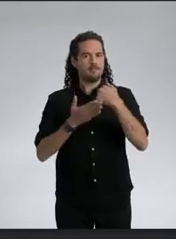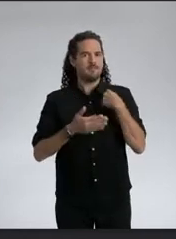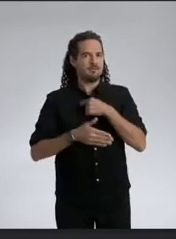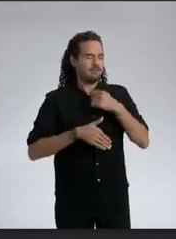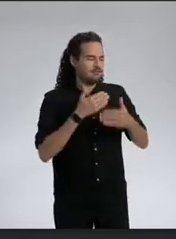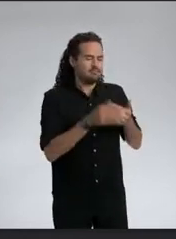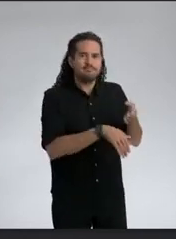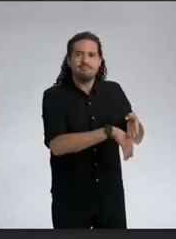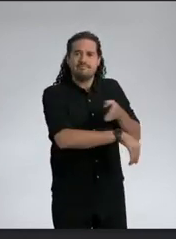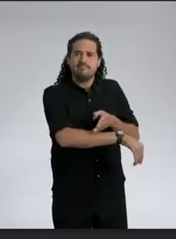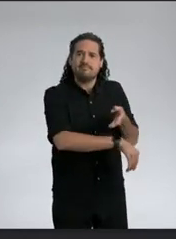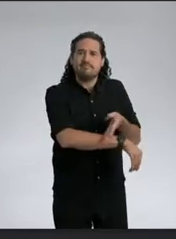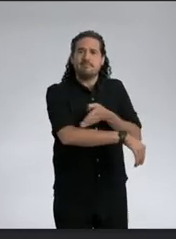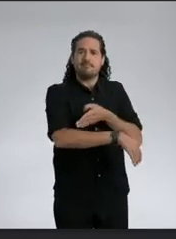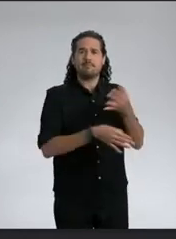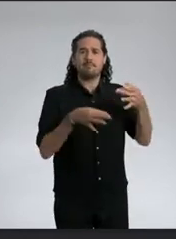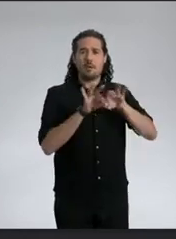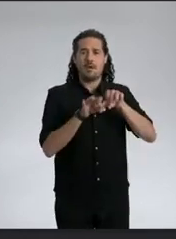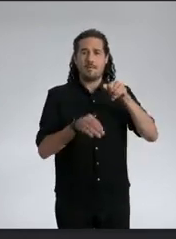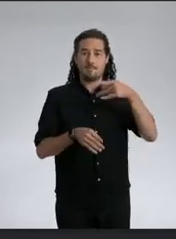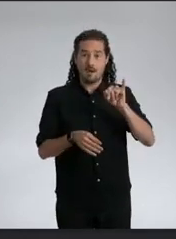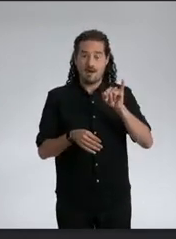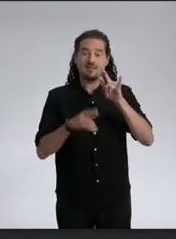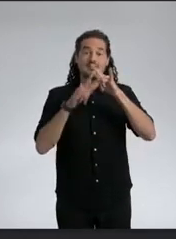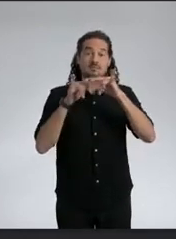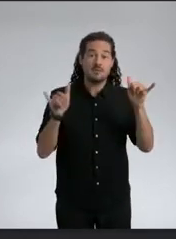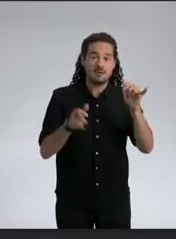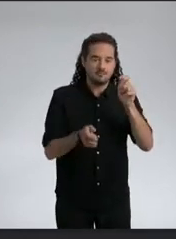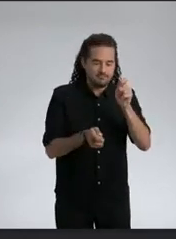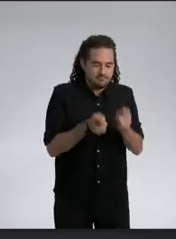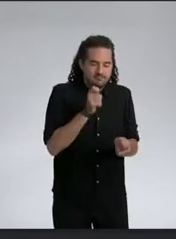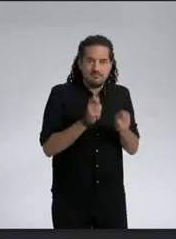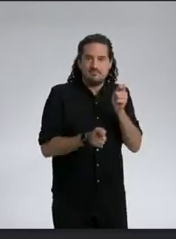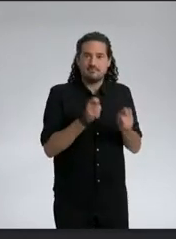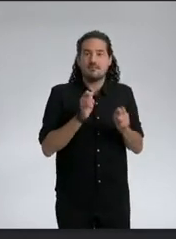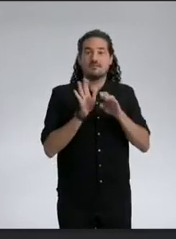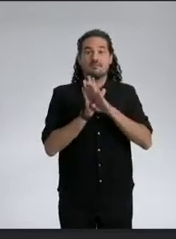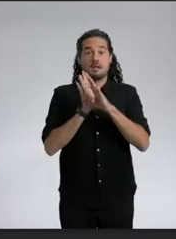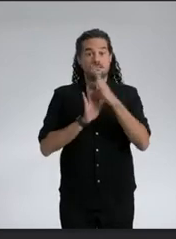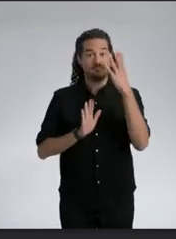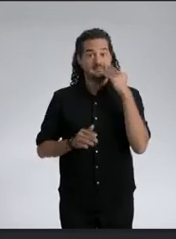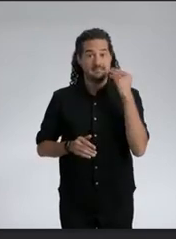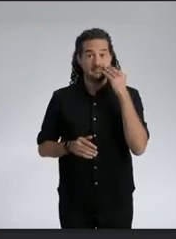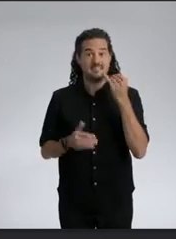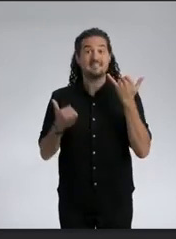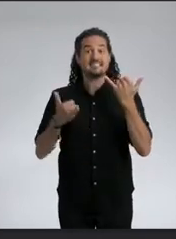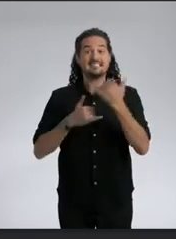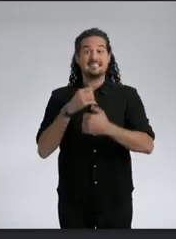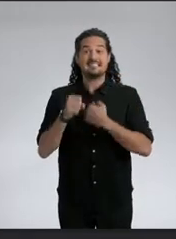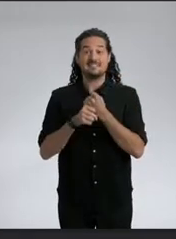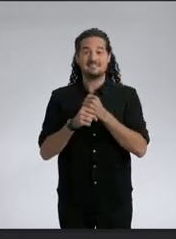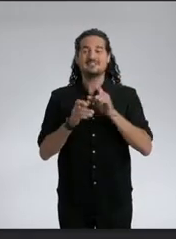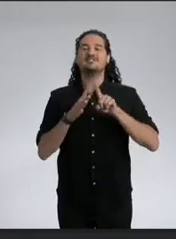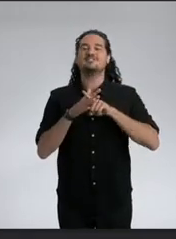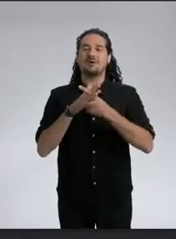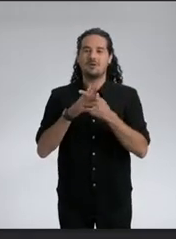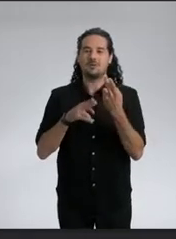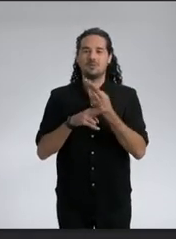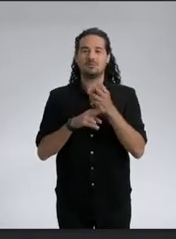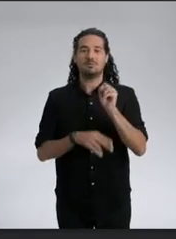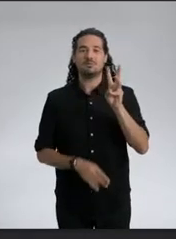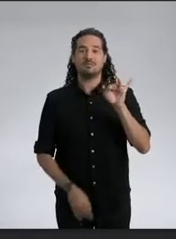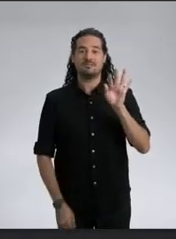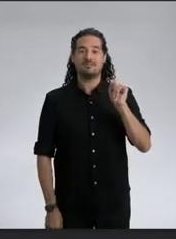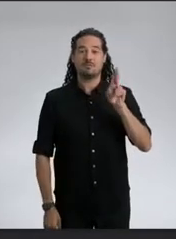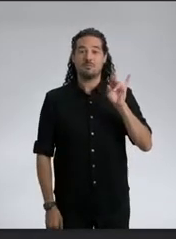also refining the development experience. This year, we've started using Swift UI in apps like Maps, Photos,